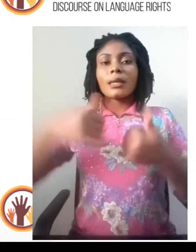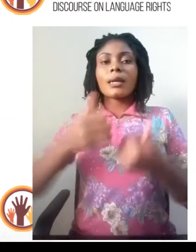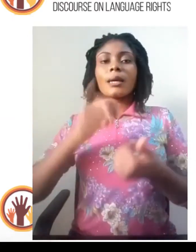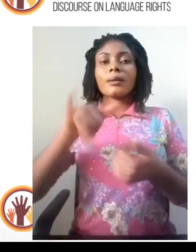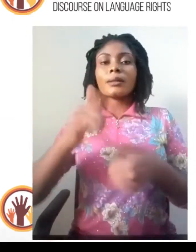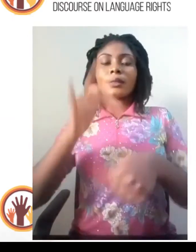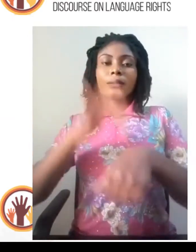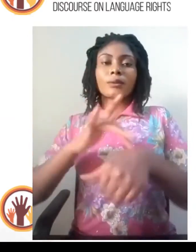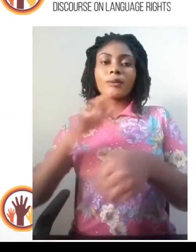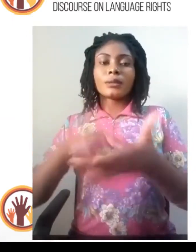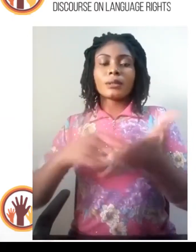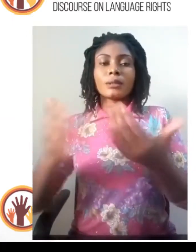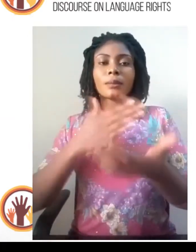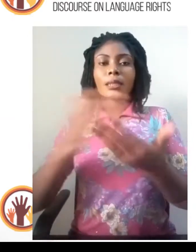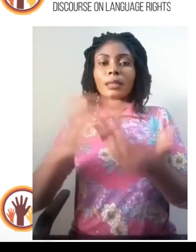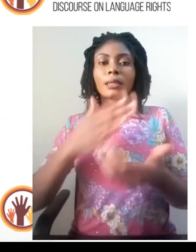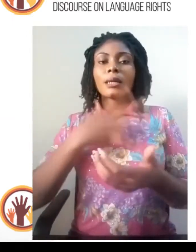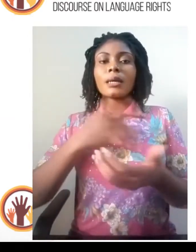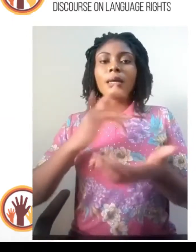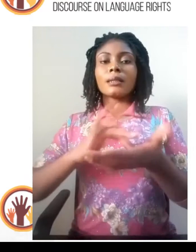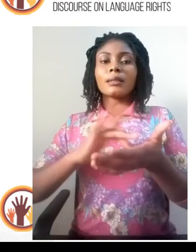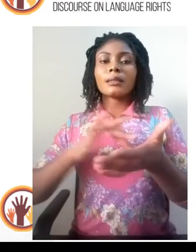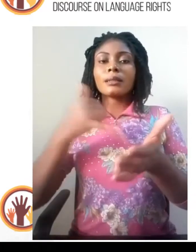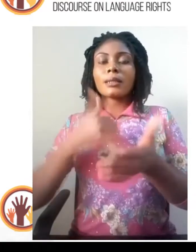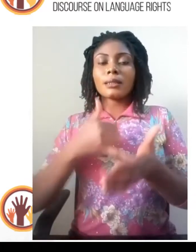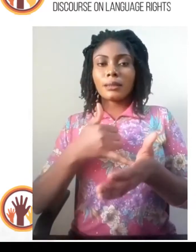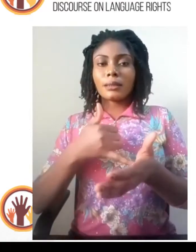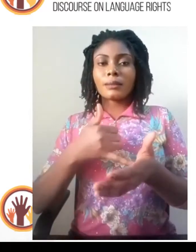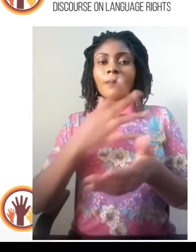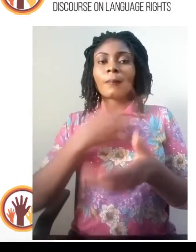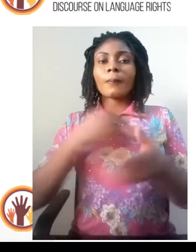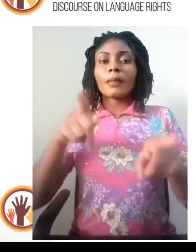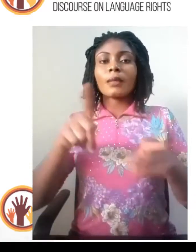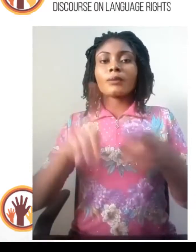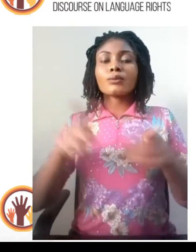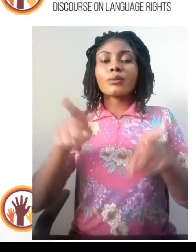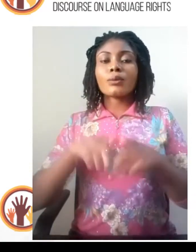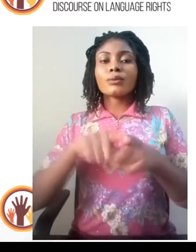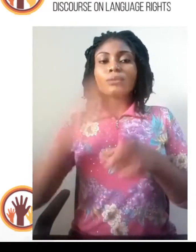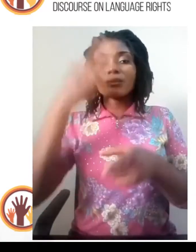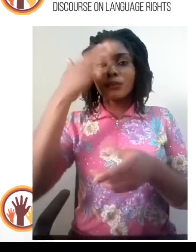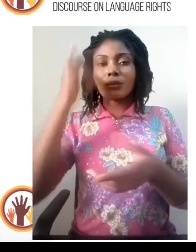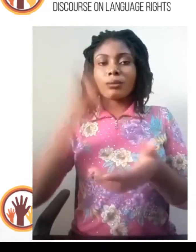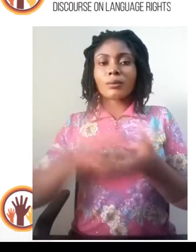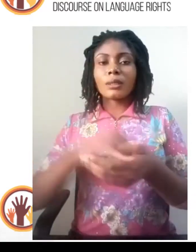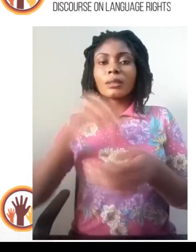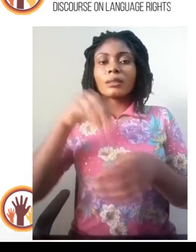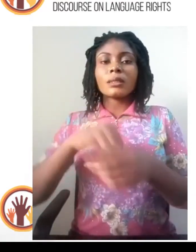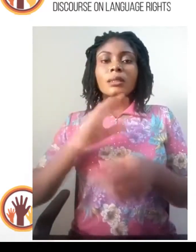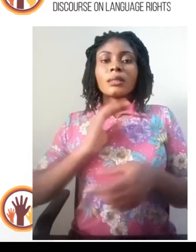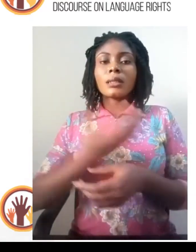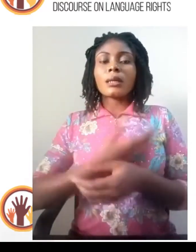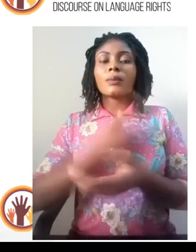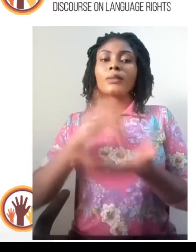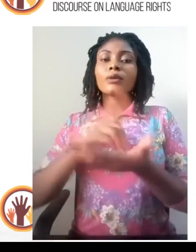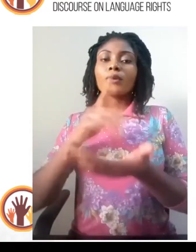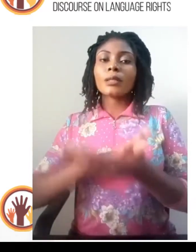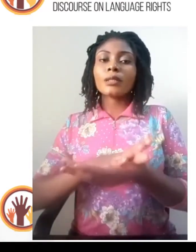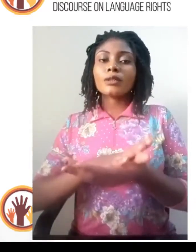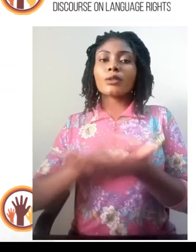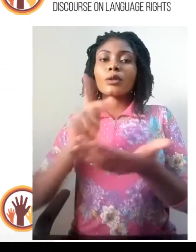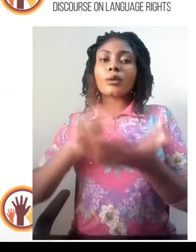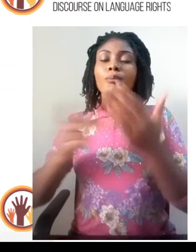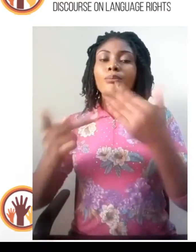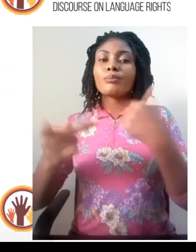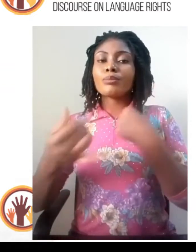touched this matter and treated it, and to also know that in our documentation